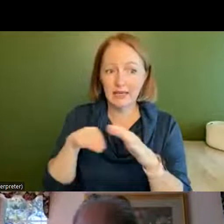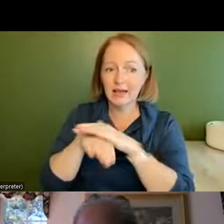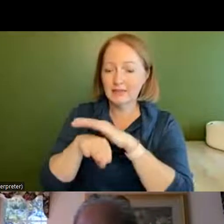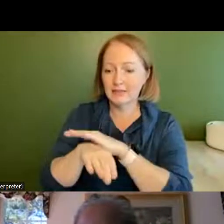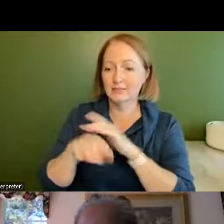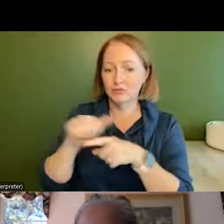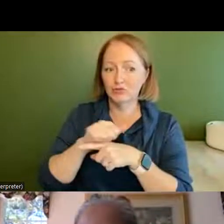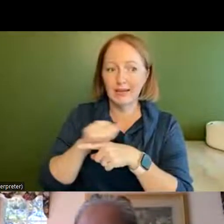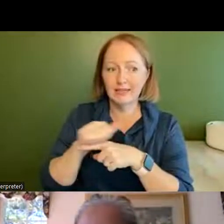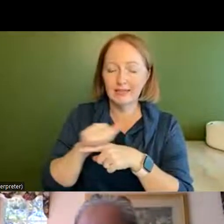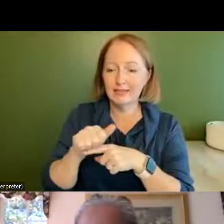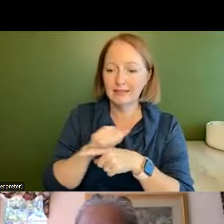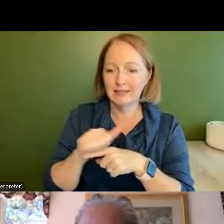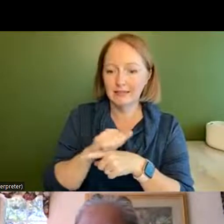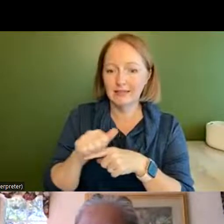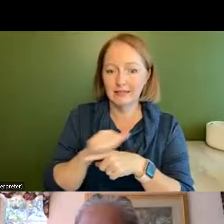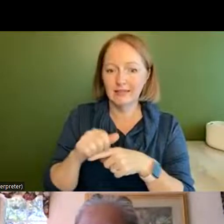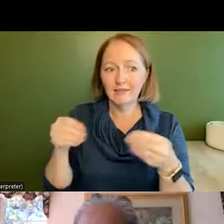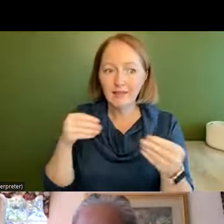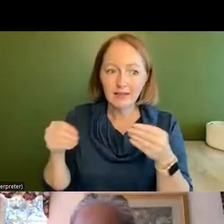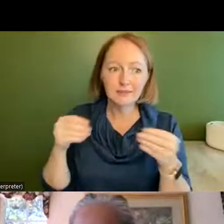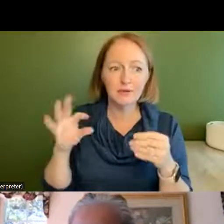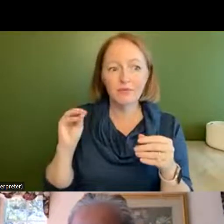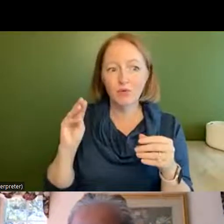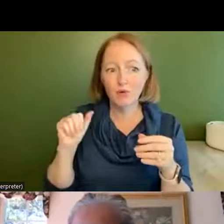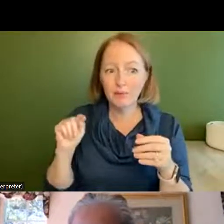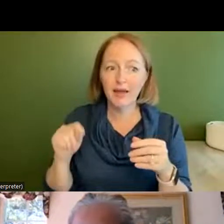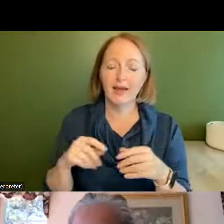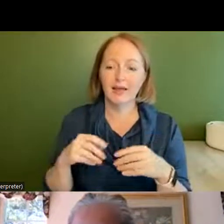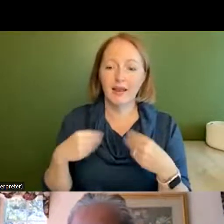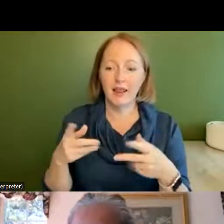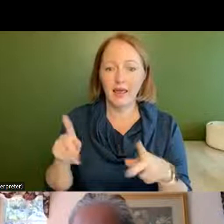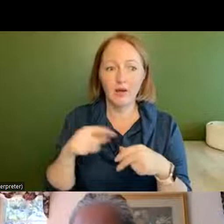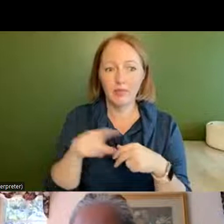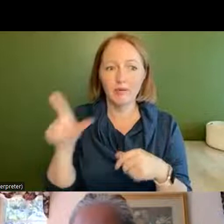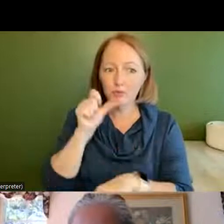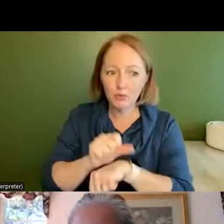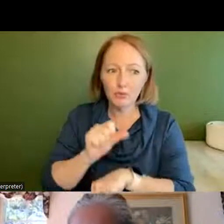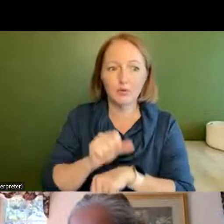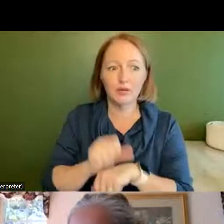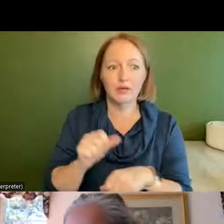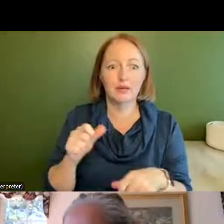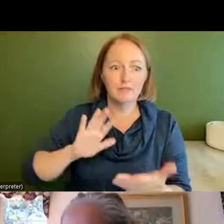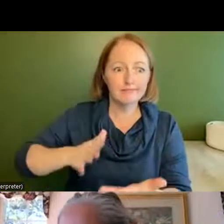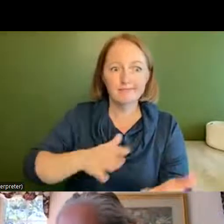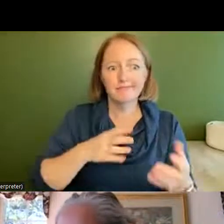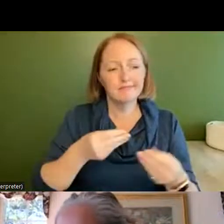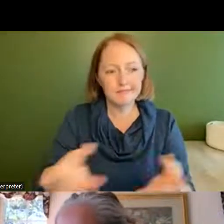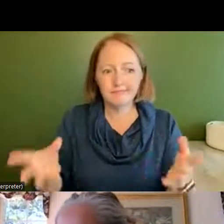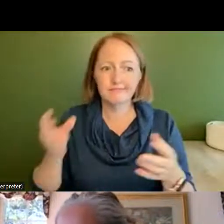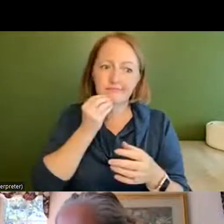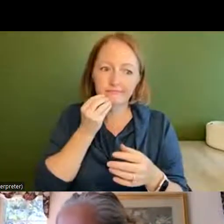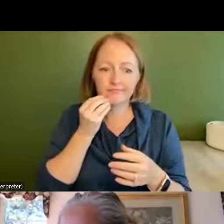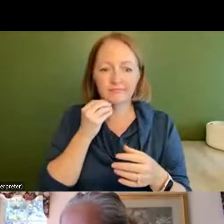accessible training that is in a flexible format that allows folks who are working, putting food on the table. And by the way, a